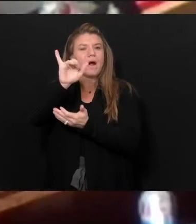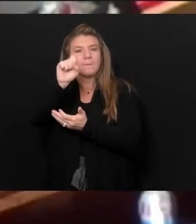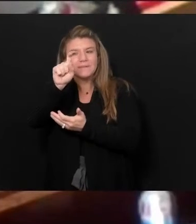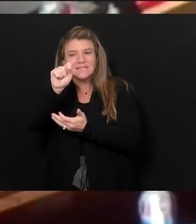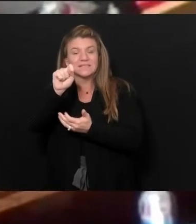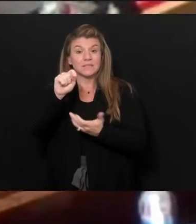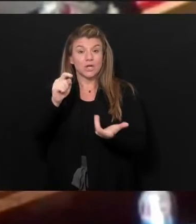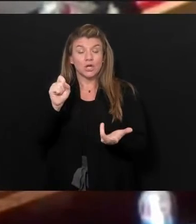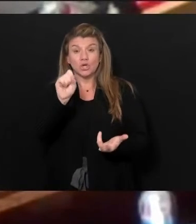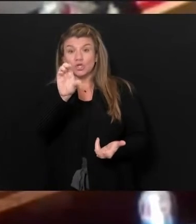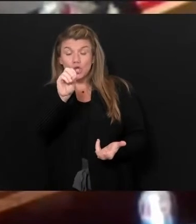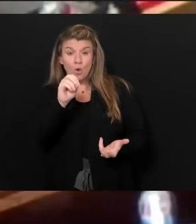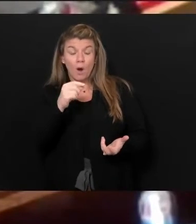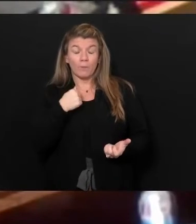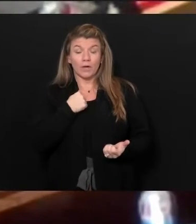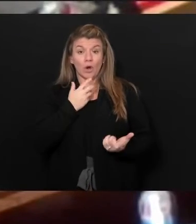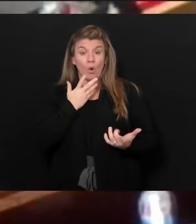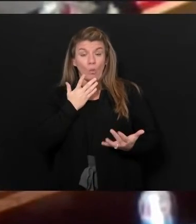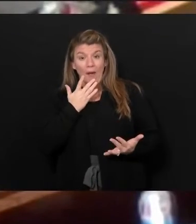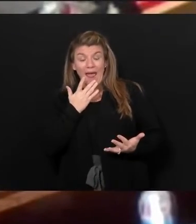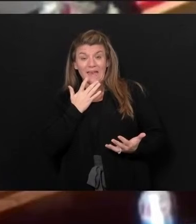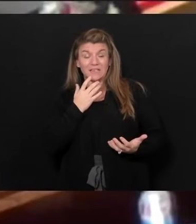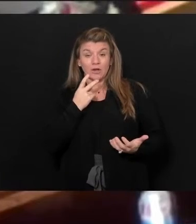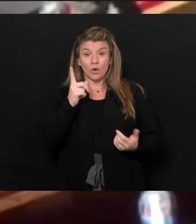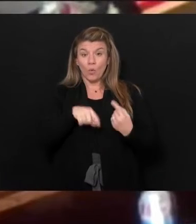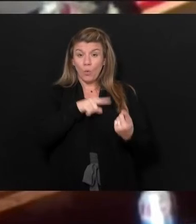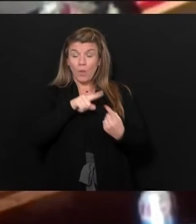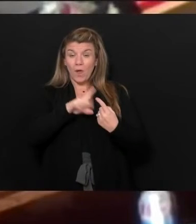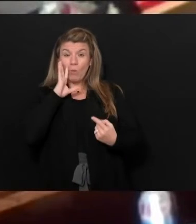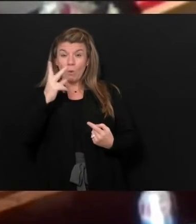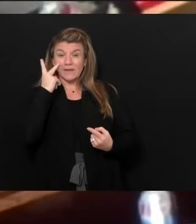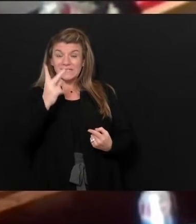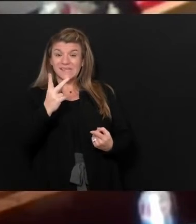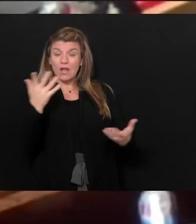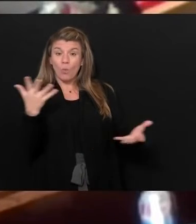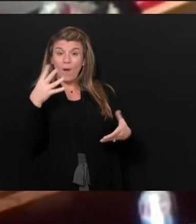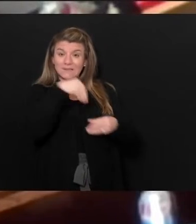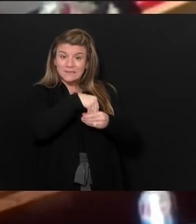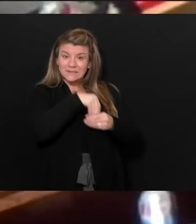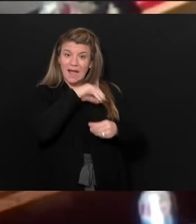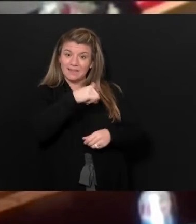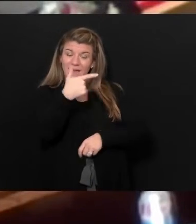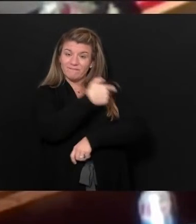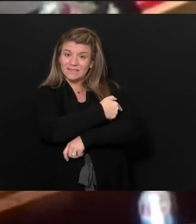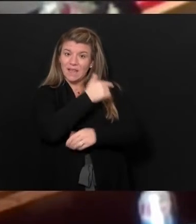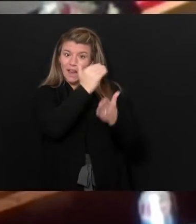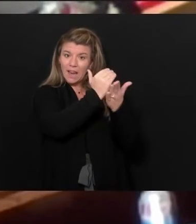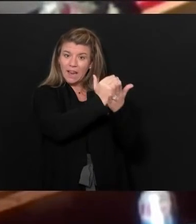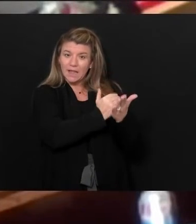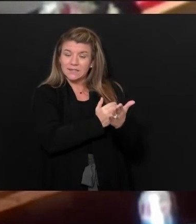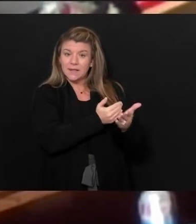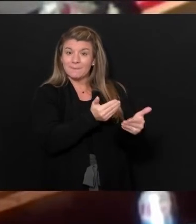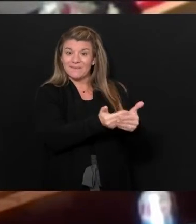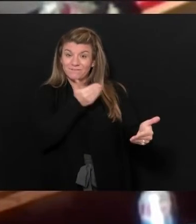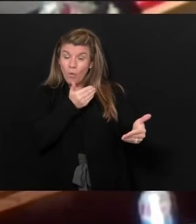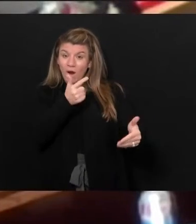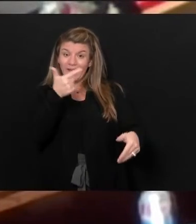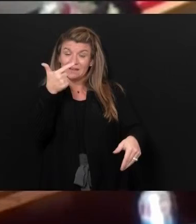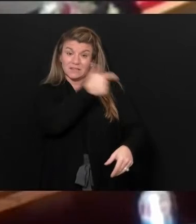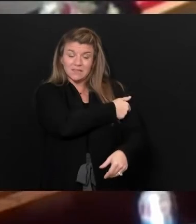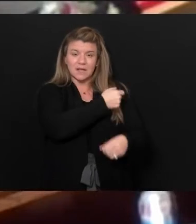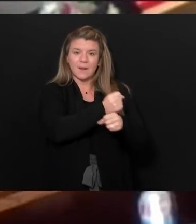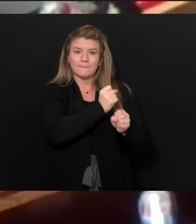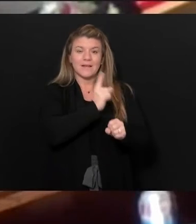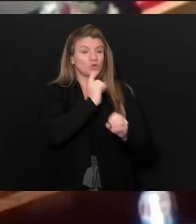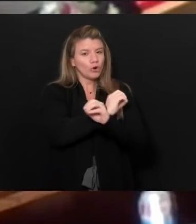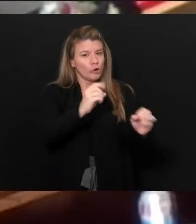piece of paper, ask for a piece of paper that lists the ingredients of the vaccine before they take the shot to make sure that they don't